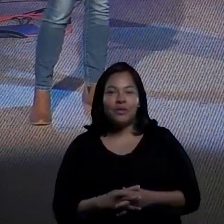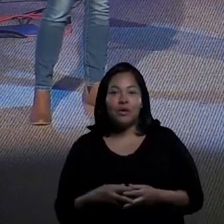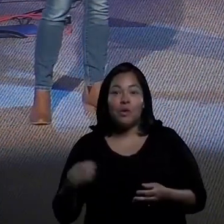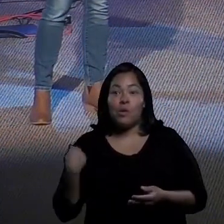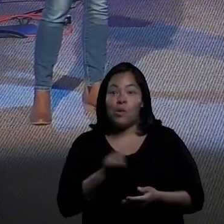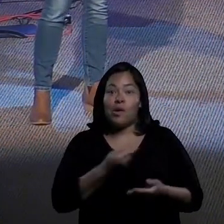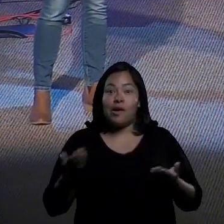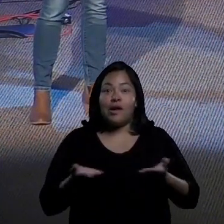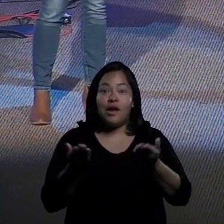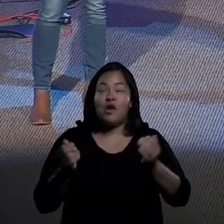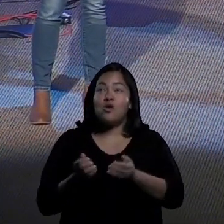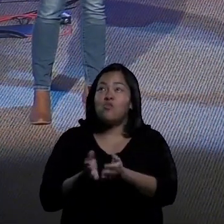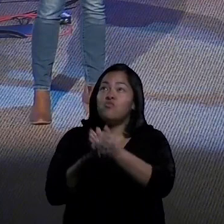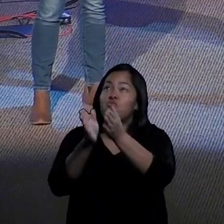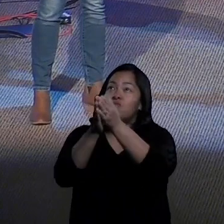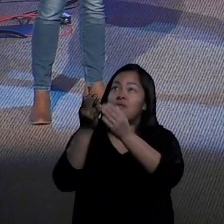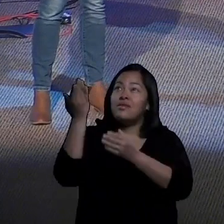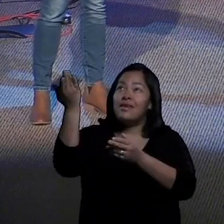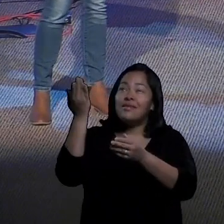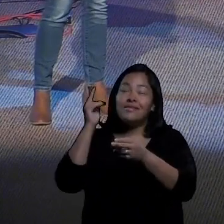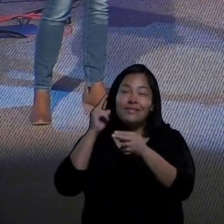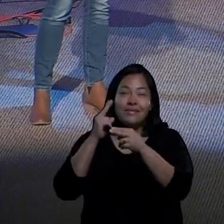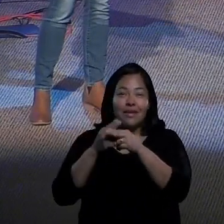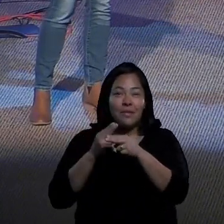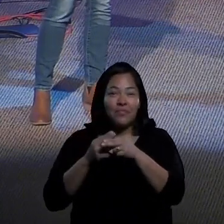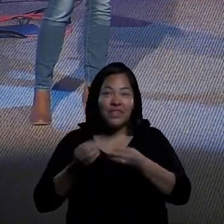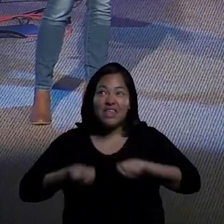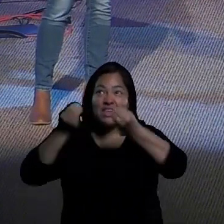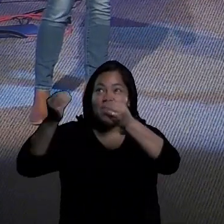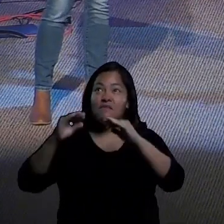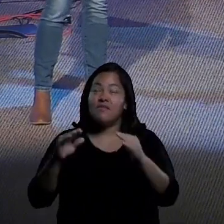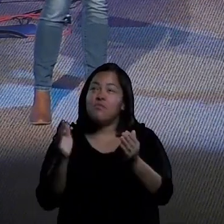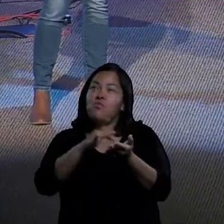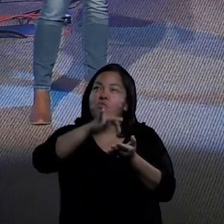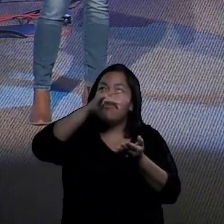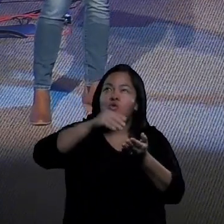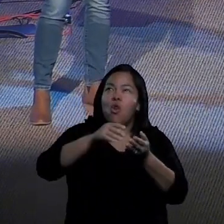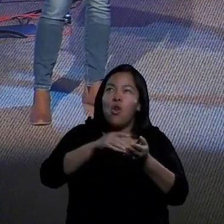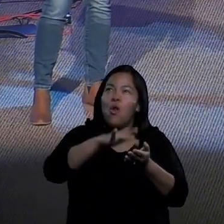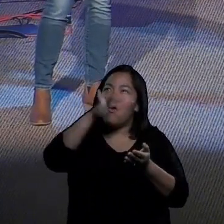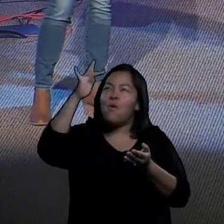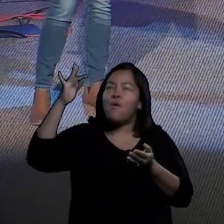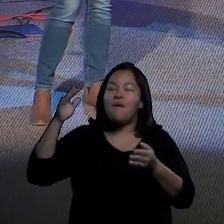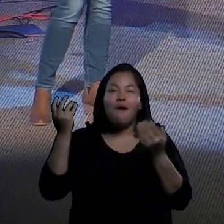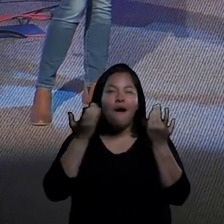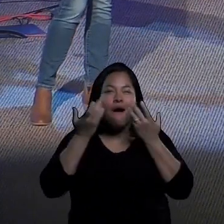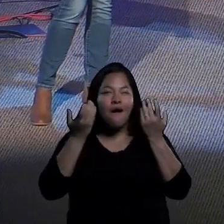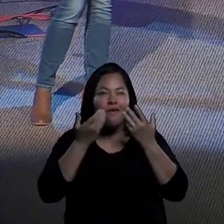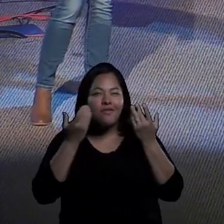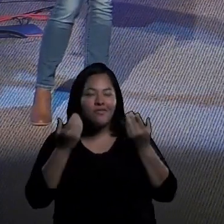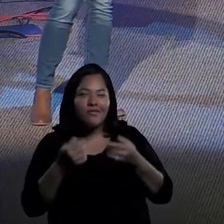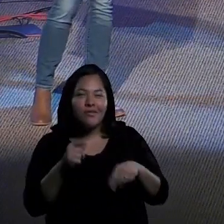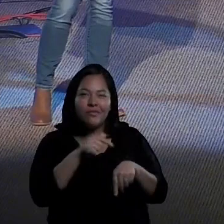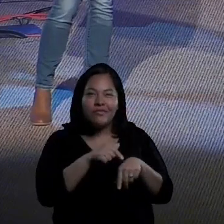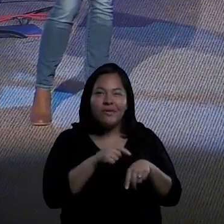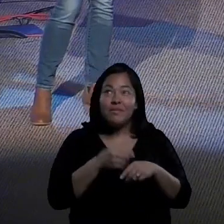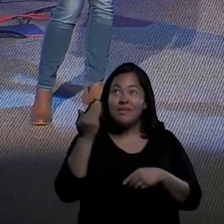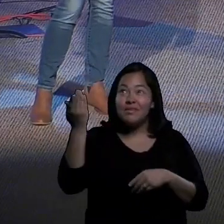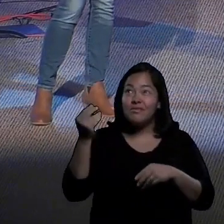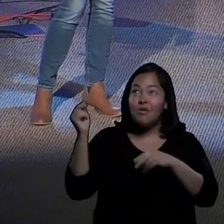We're here to praise the name of the Lord this morning. We're here to give Him glory. He is our hero. This has been an awesome series. He's our hero. Here we go.